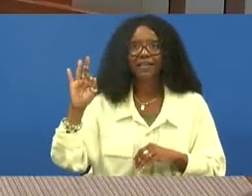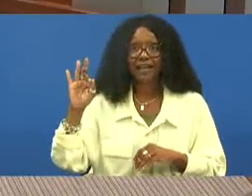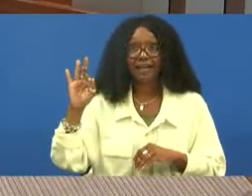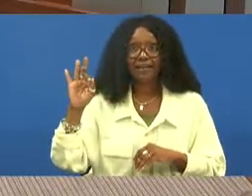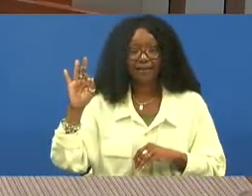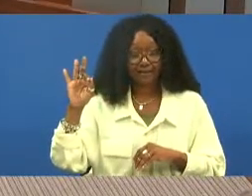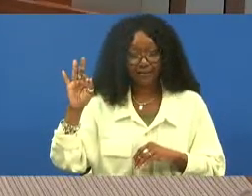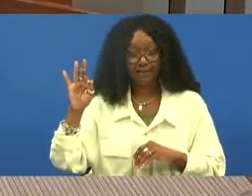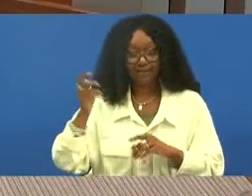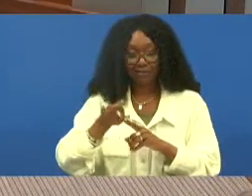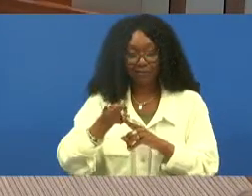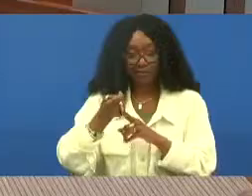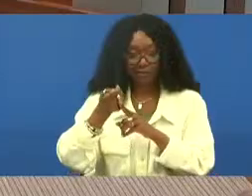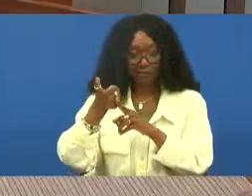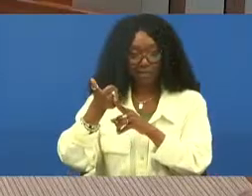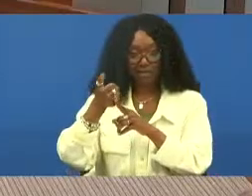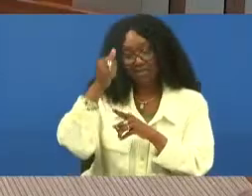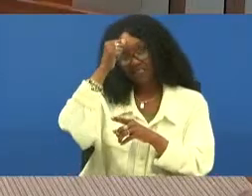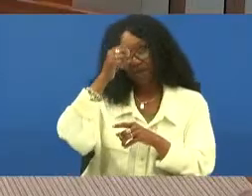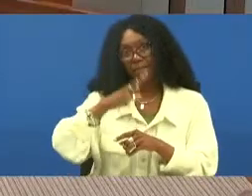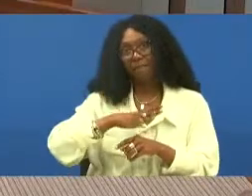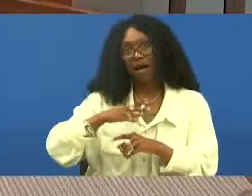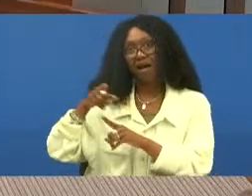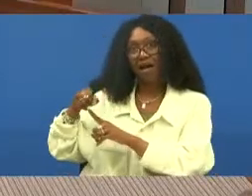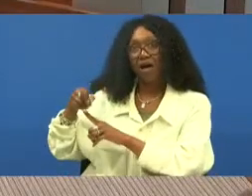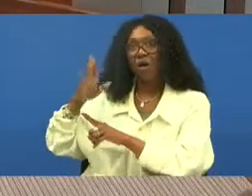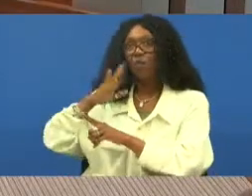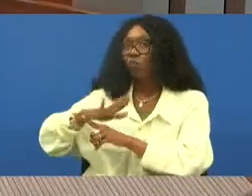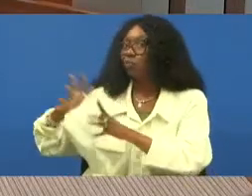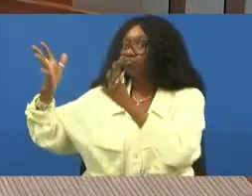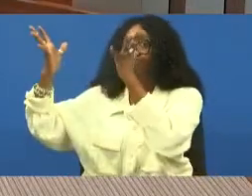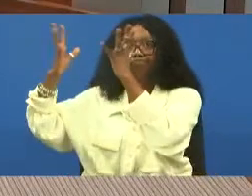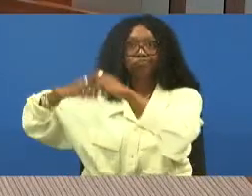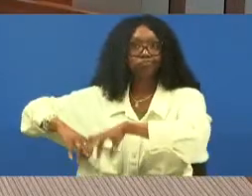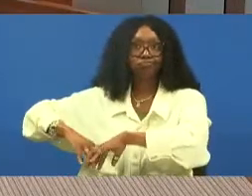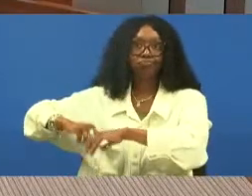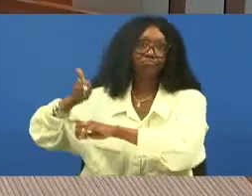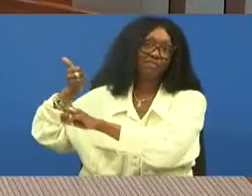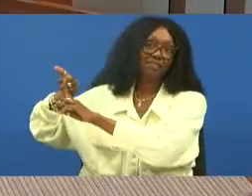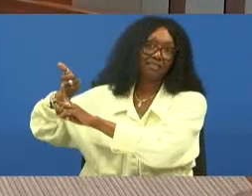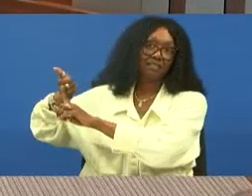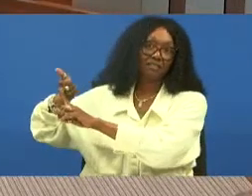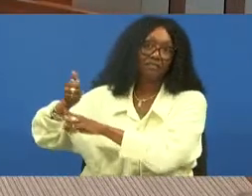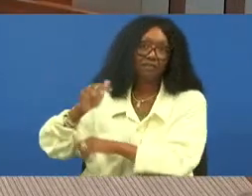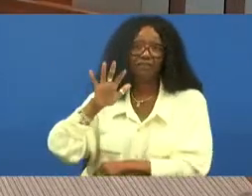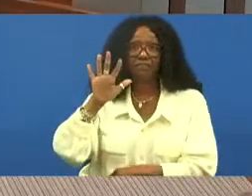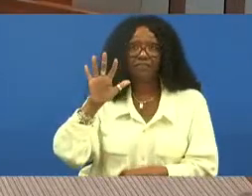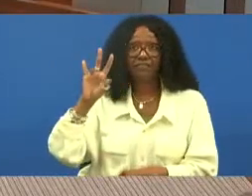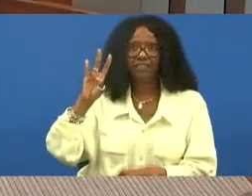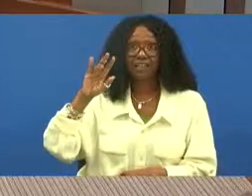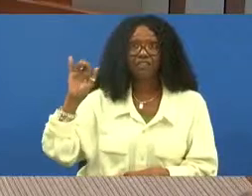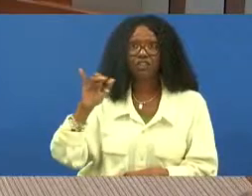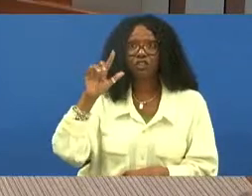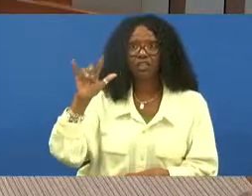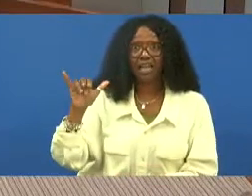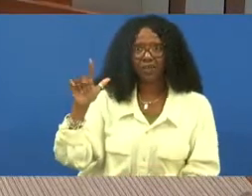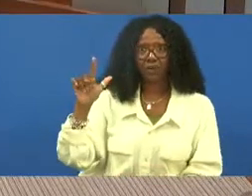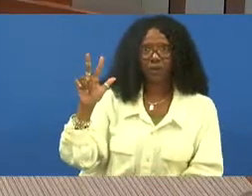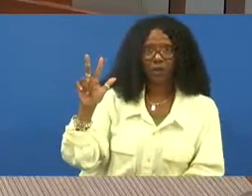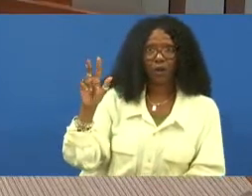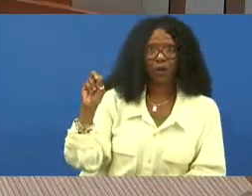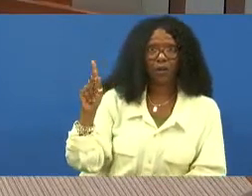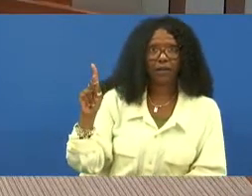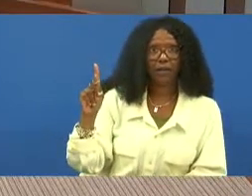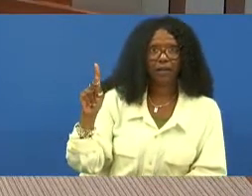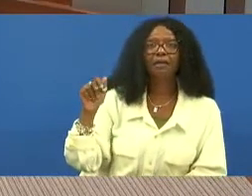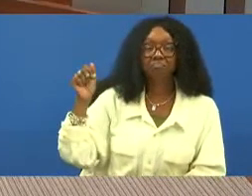59, delete. The gentleman is going to tear it down himself, so. Okay, 57 is July 23rd, okay?